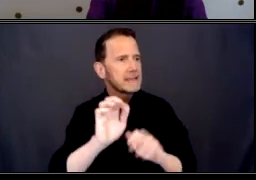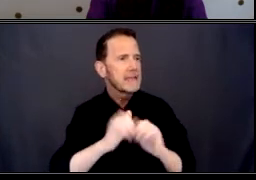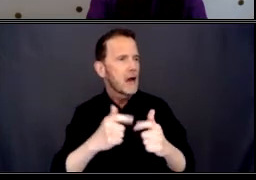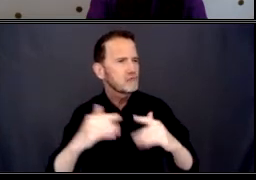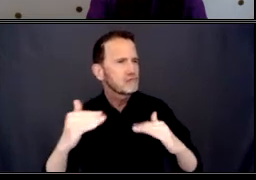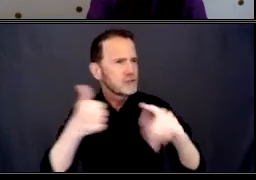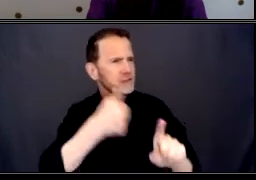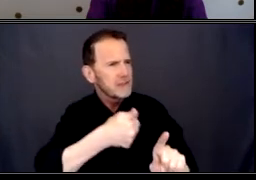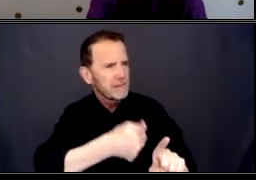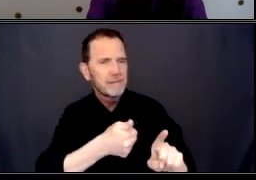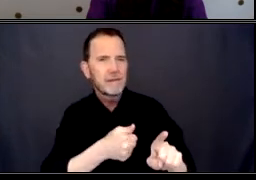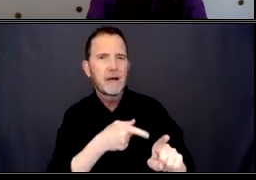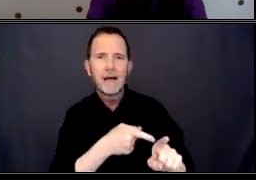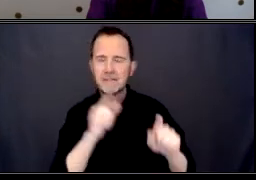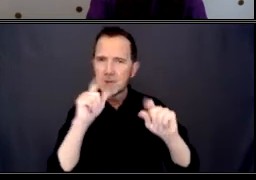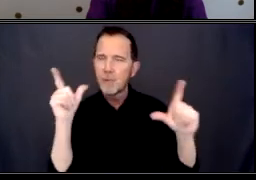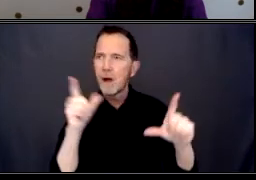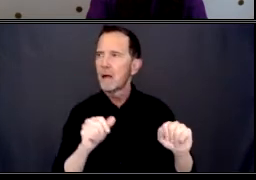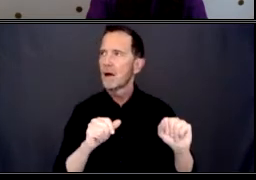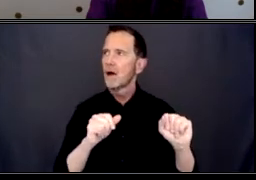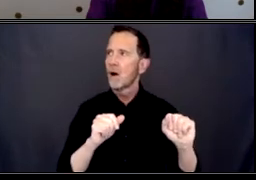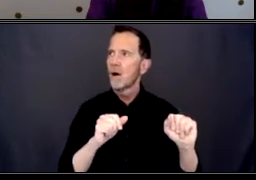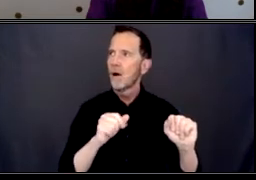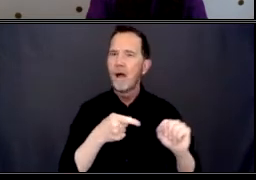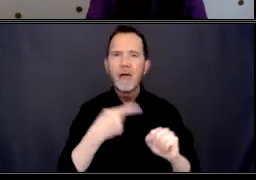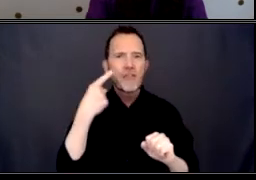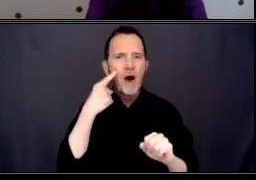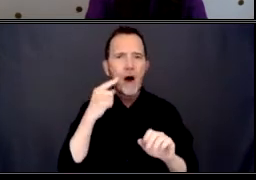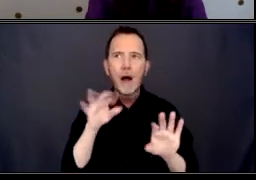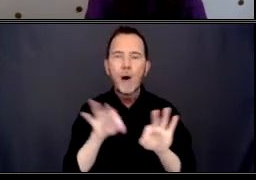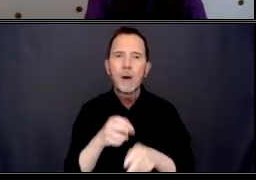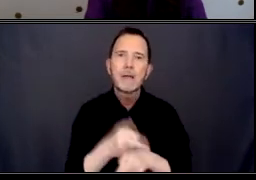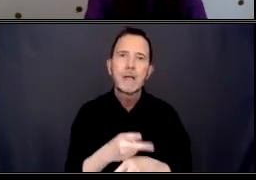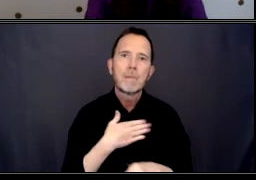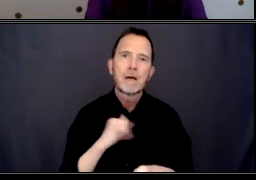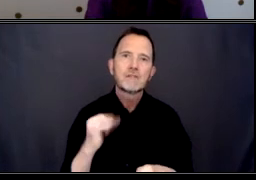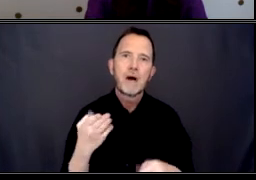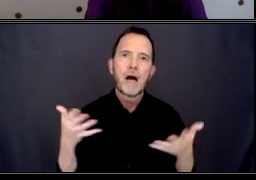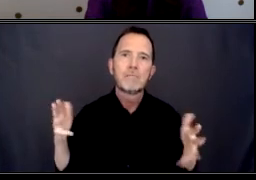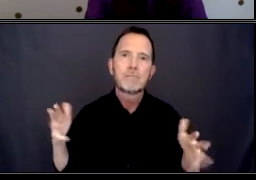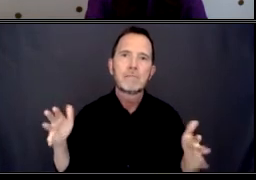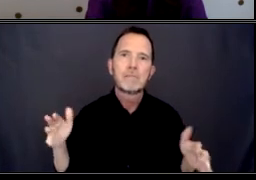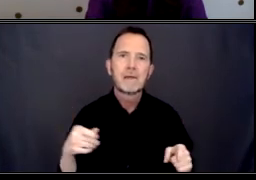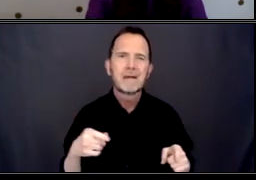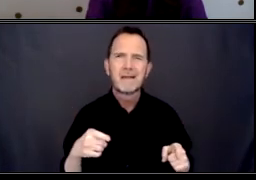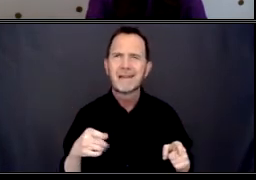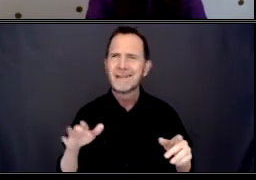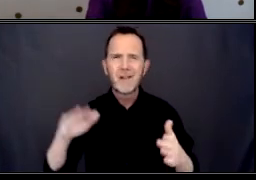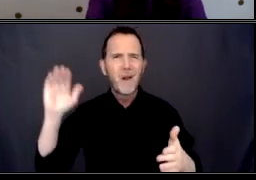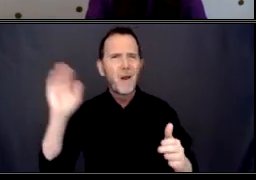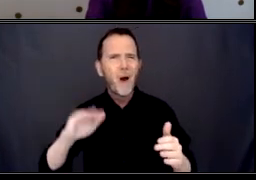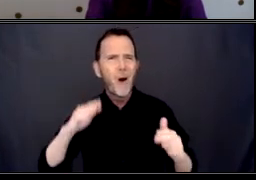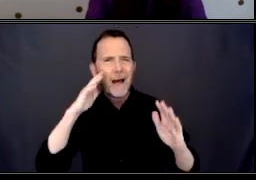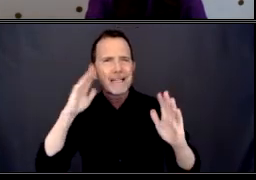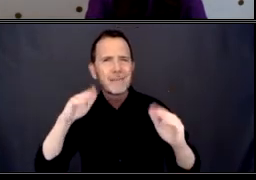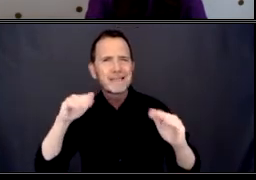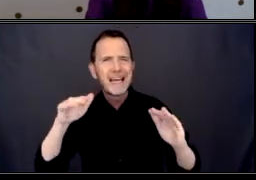think what this question is really speaking to is a culture of low expectations for people with disabilities, and that